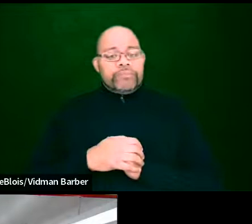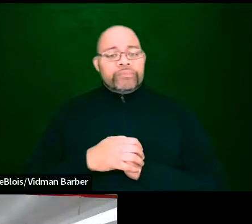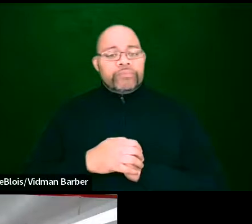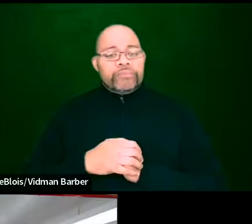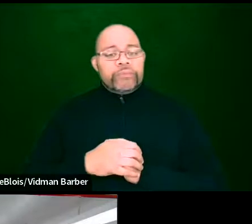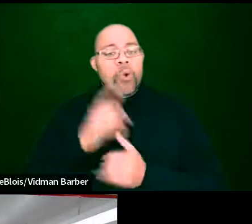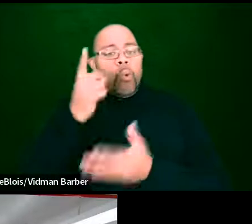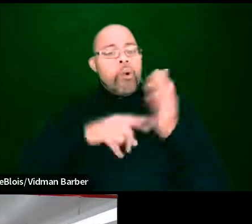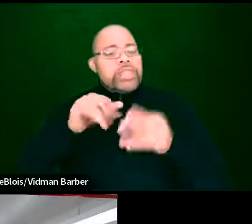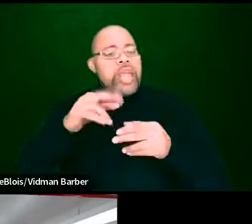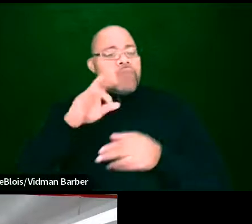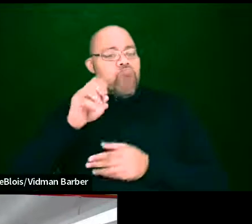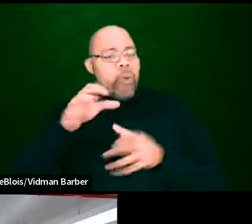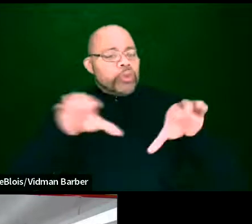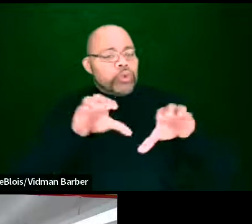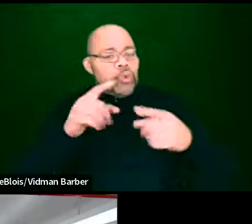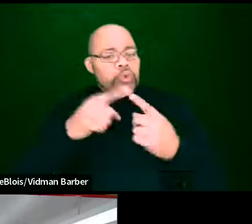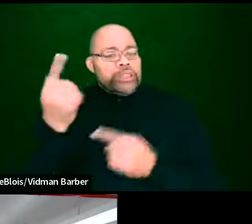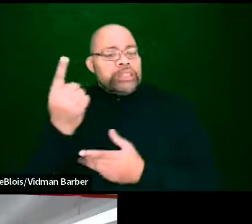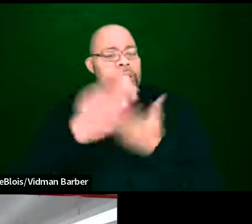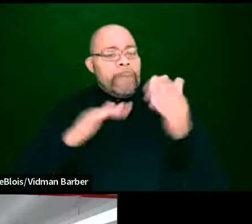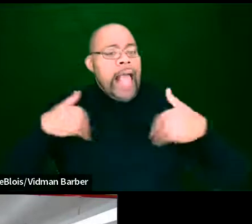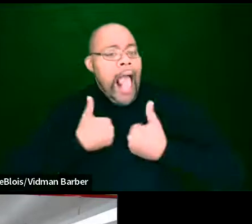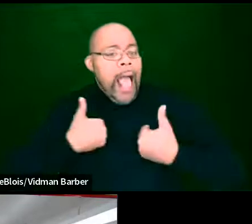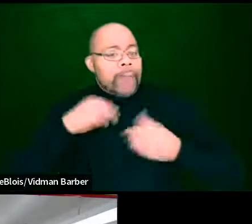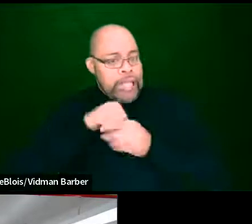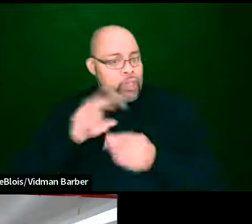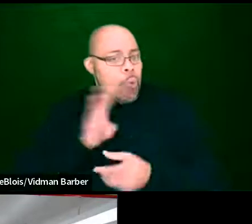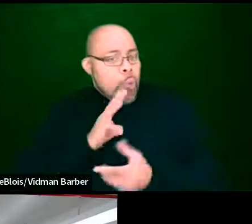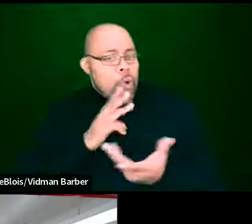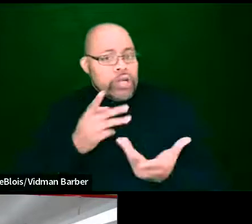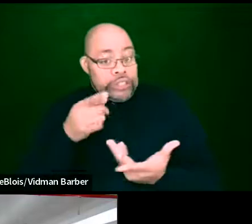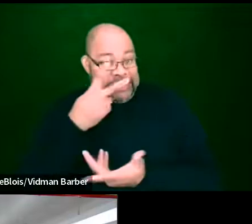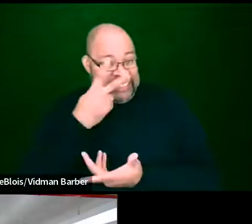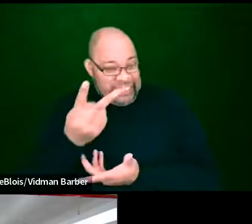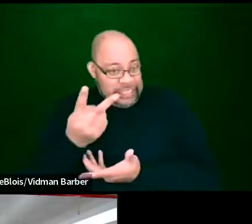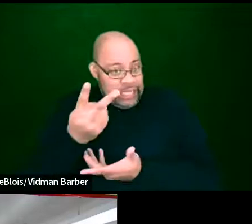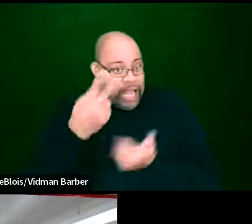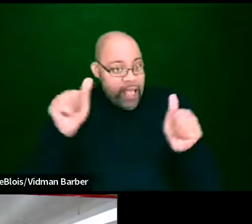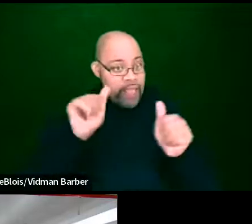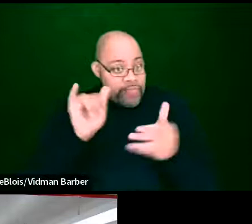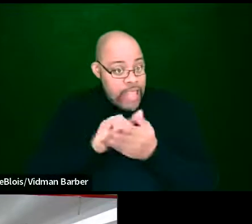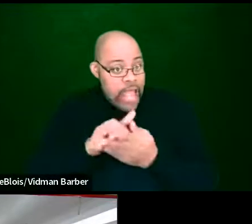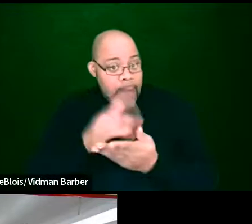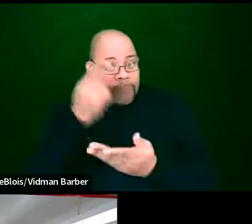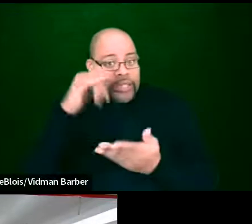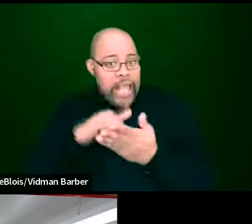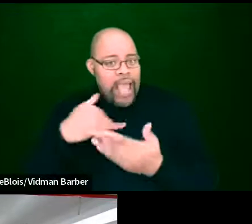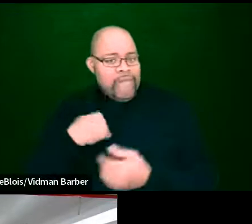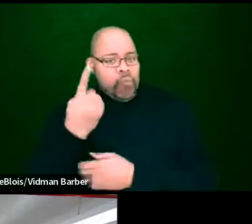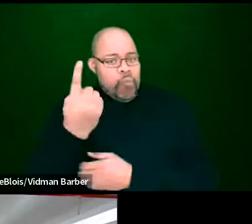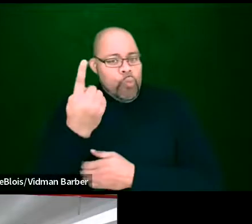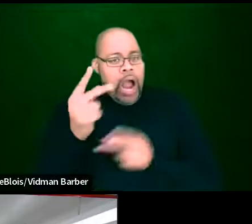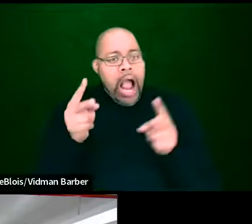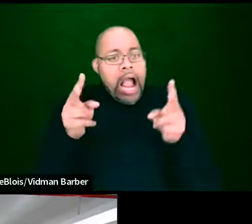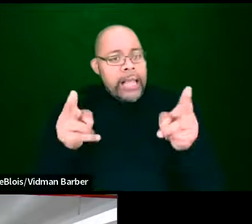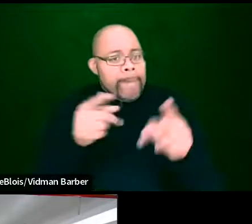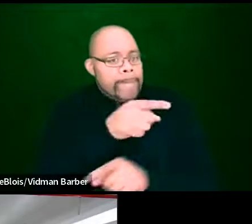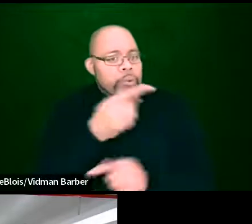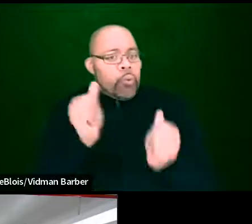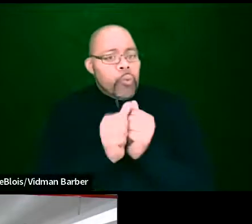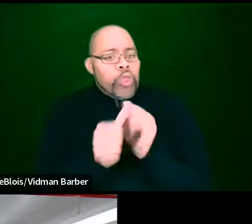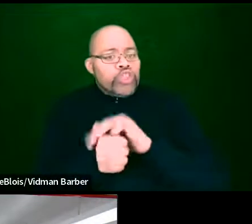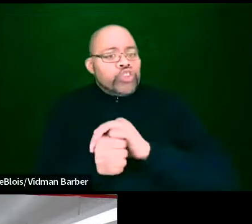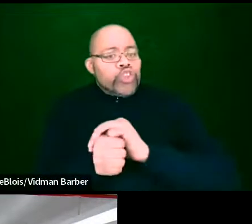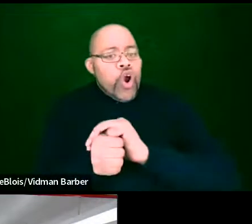What was that rope doing to some of the animals that were in the water? Did you get to see any of that? Because there was one clip with the